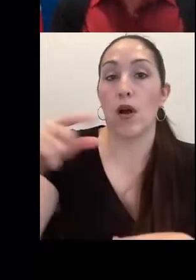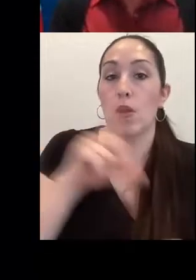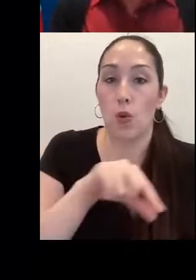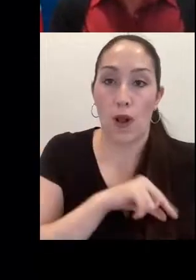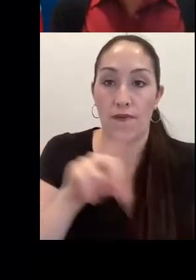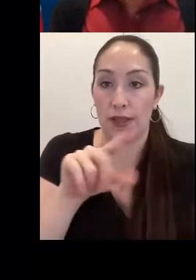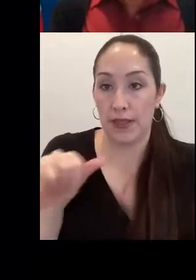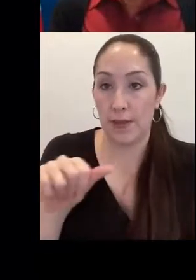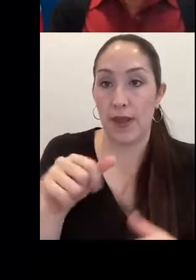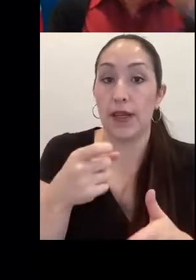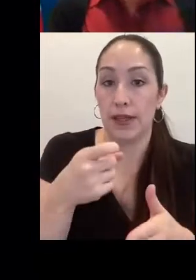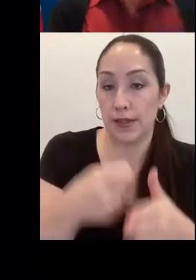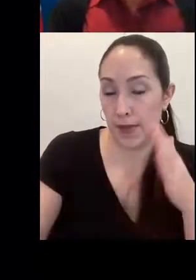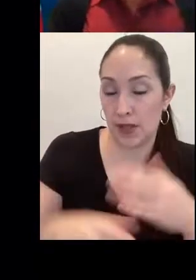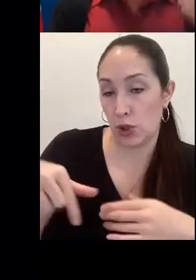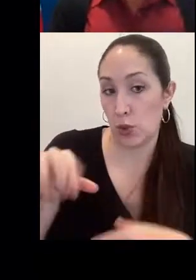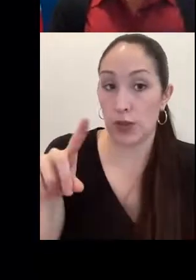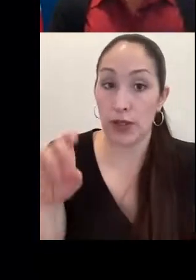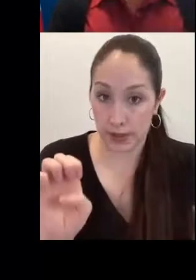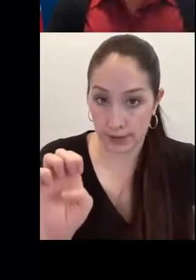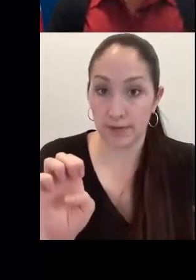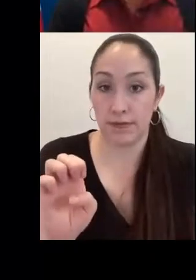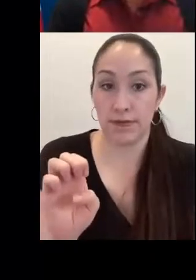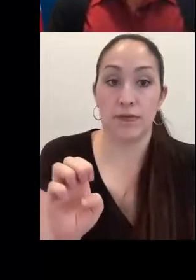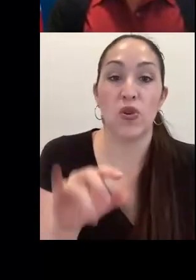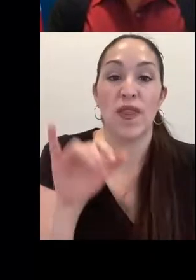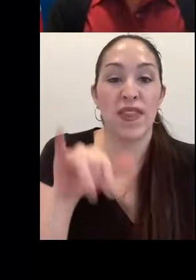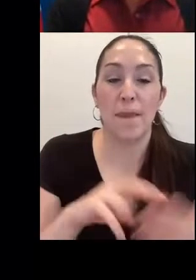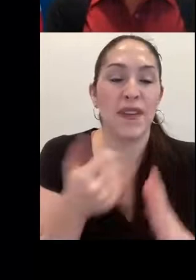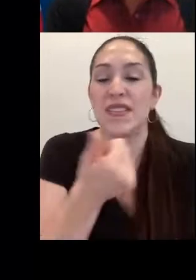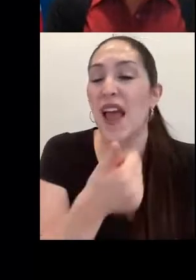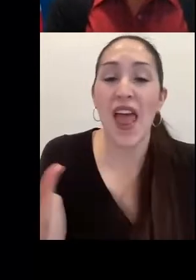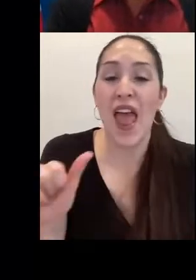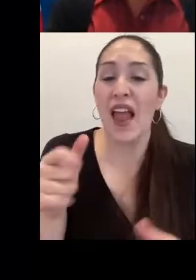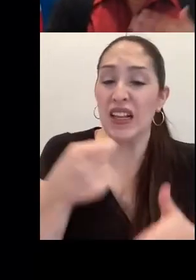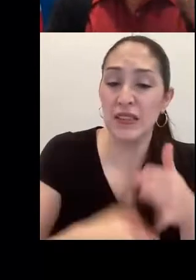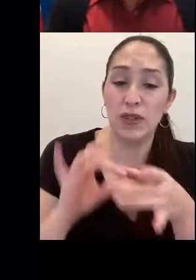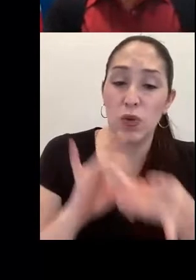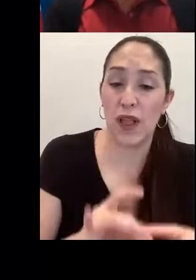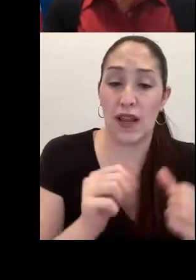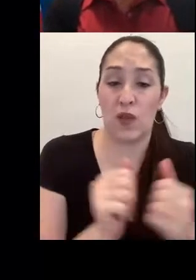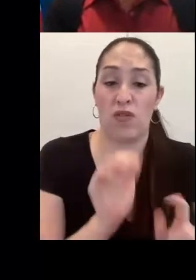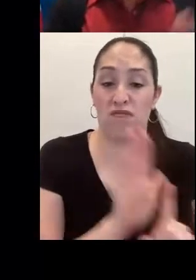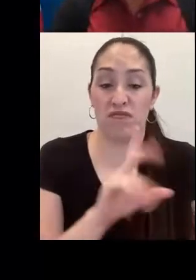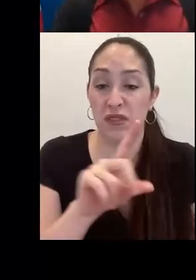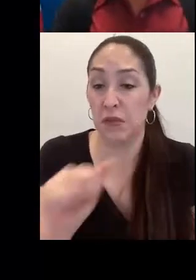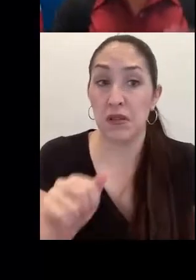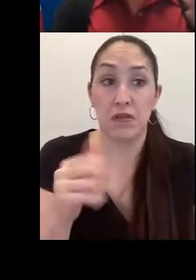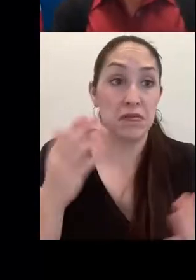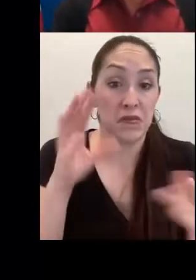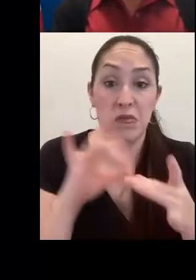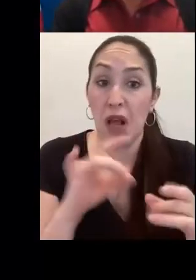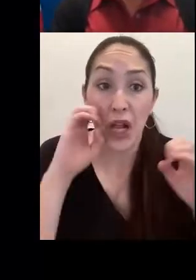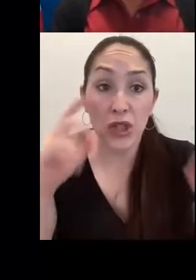expense the beneficiary incurs as a result of the disability. These may include expenses related to education,